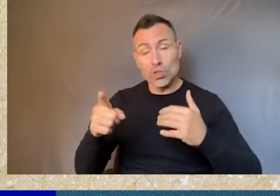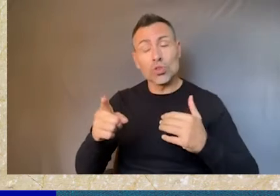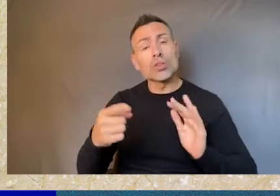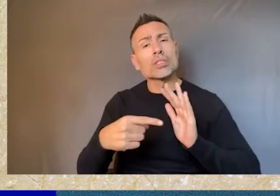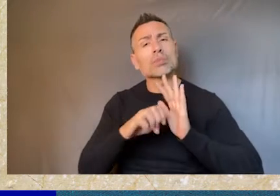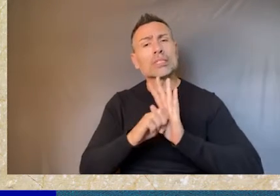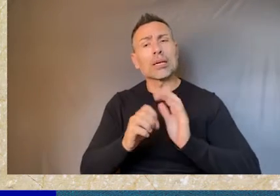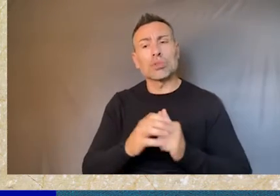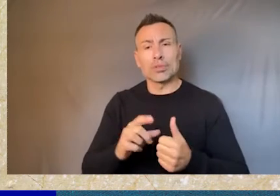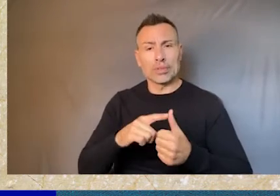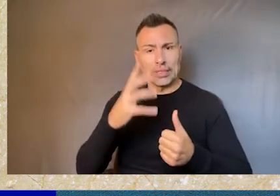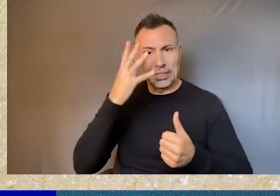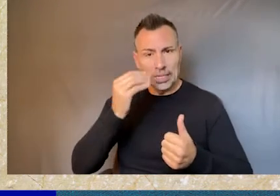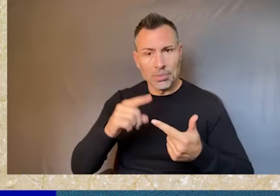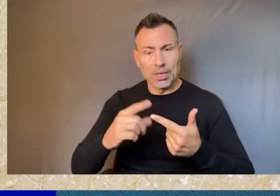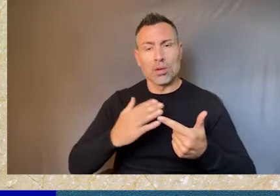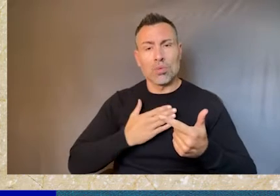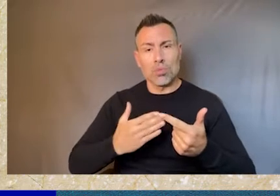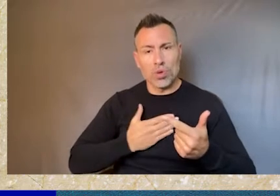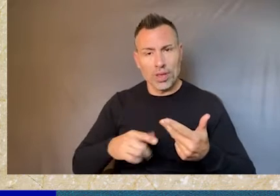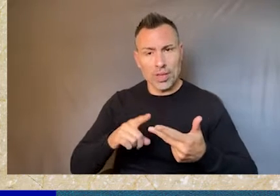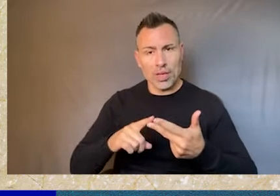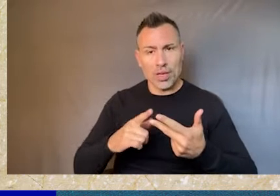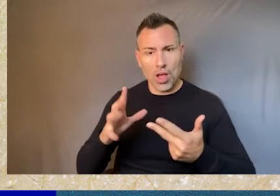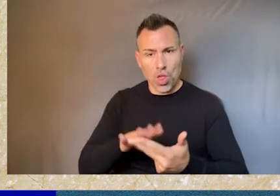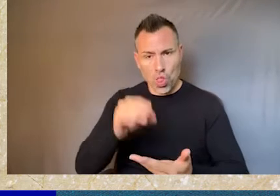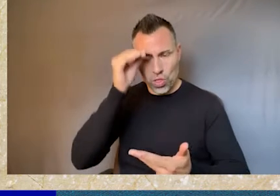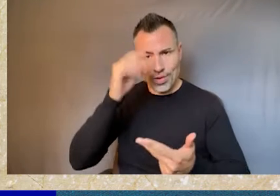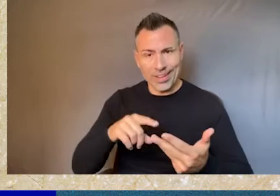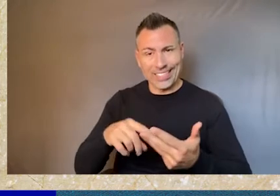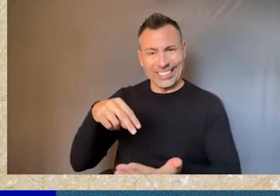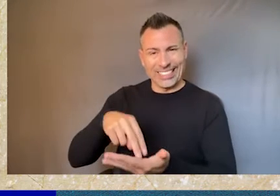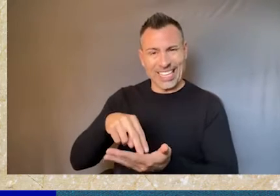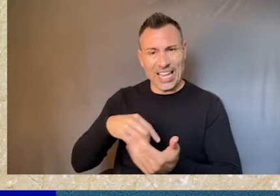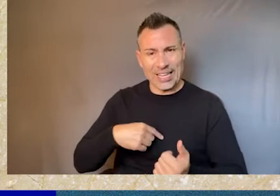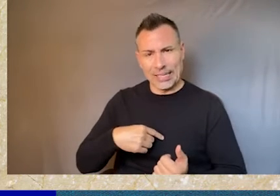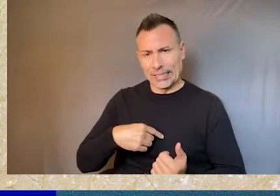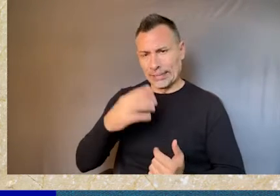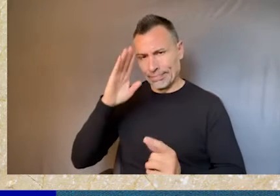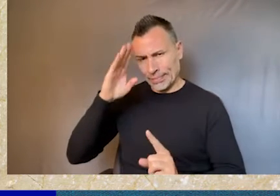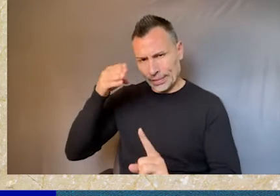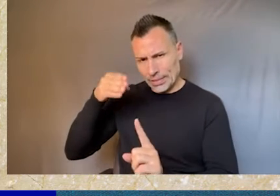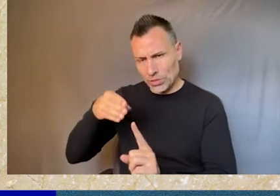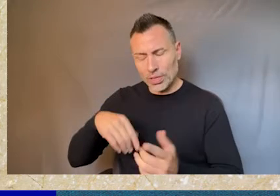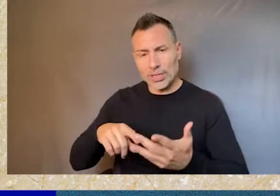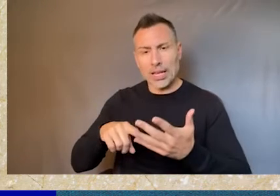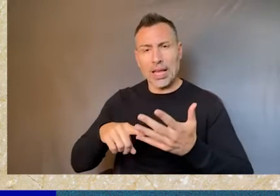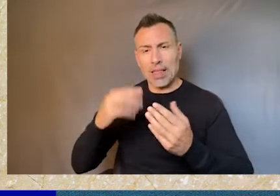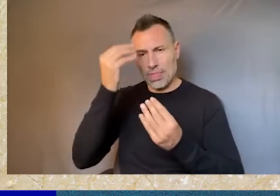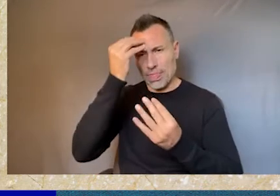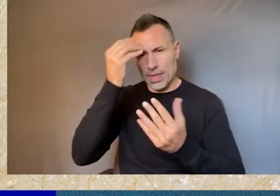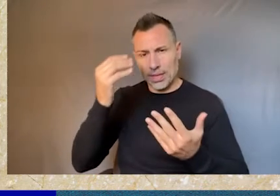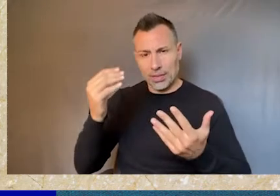sleeping, breathing, learning, standing, concentrating, and thinking. And as you can see, there's